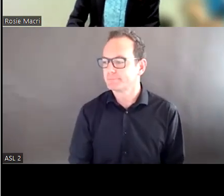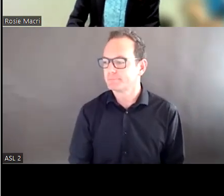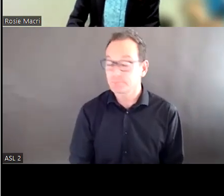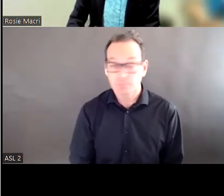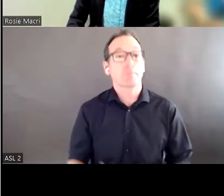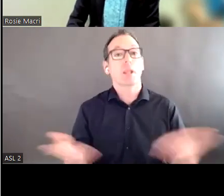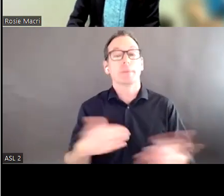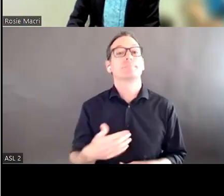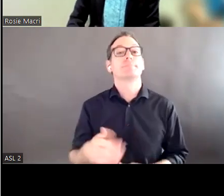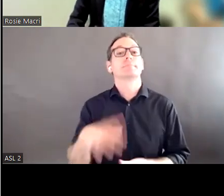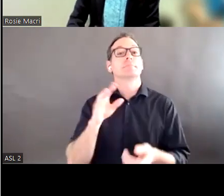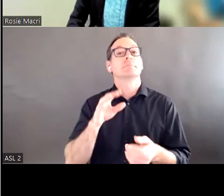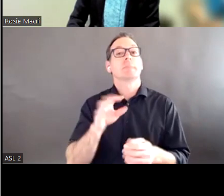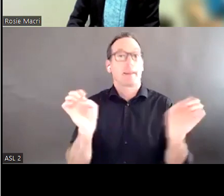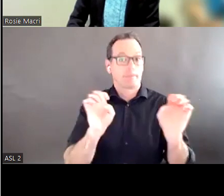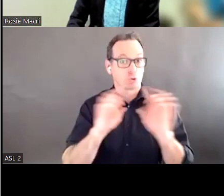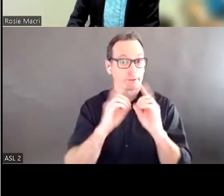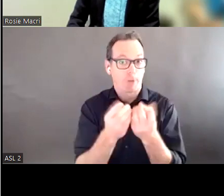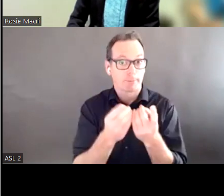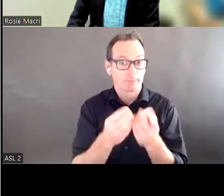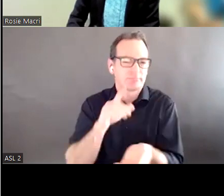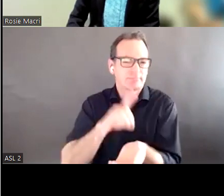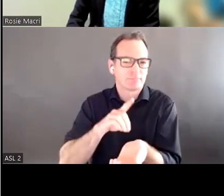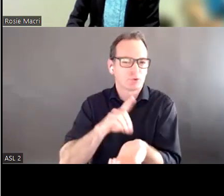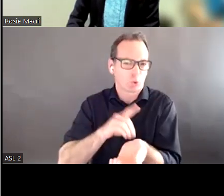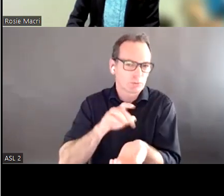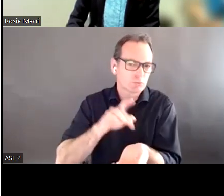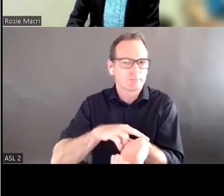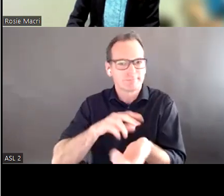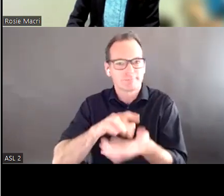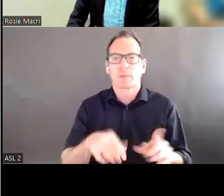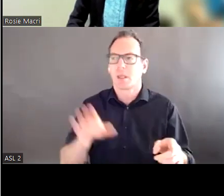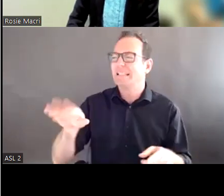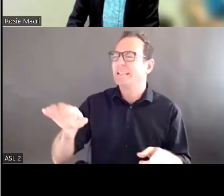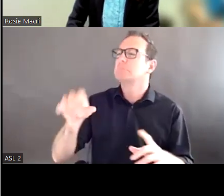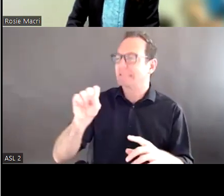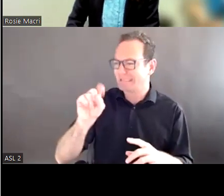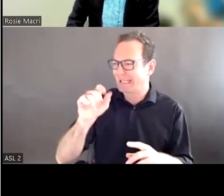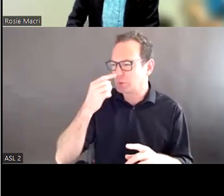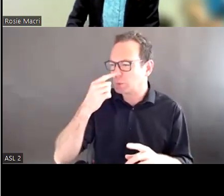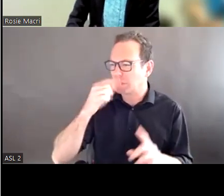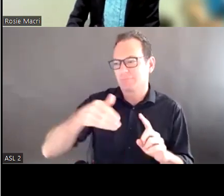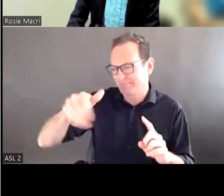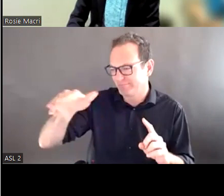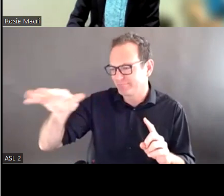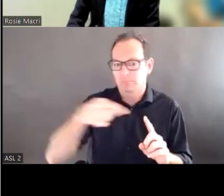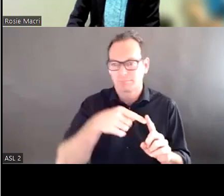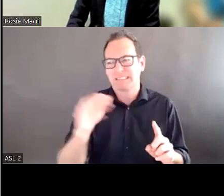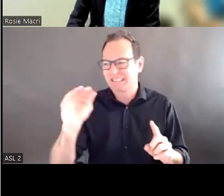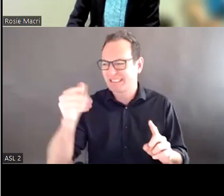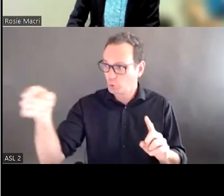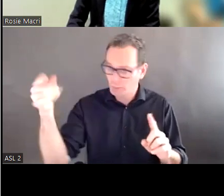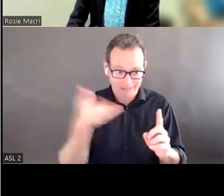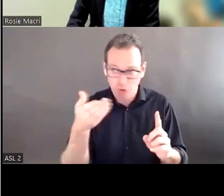So the team asks Sam to leave so that Anne can settle because his presence is causing her a lot of distress. And 2